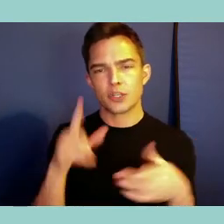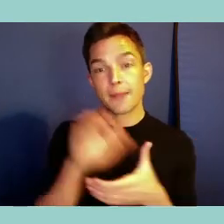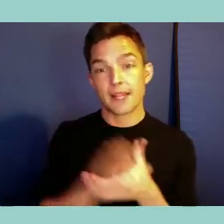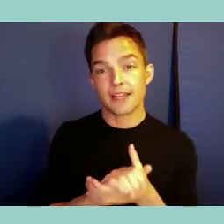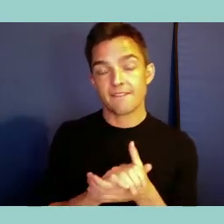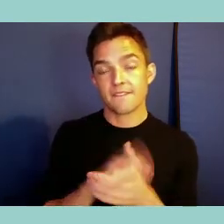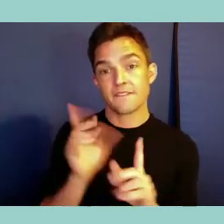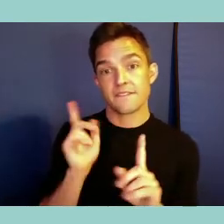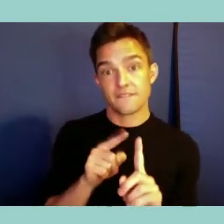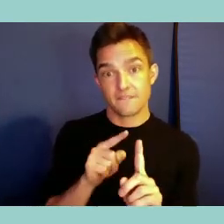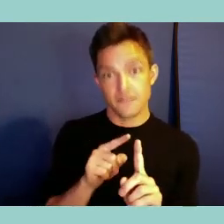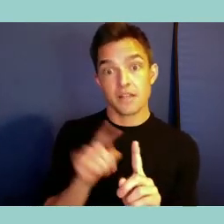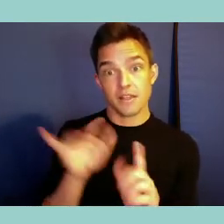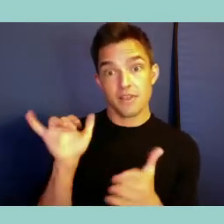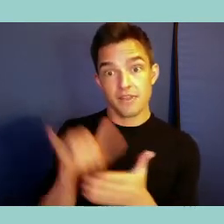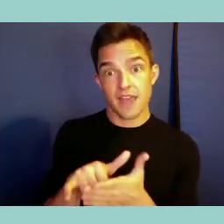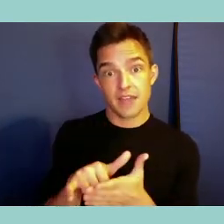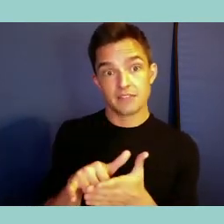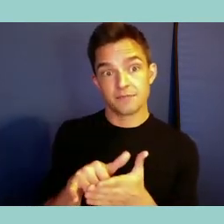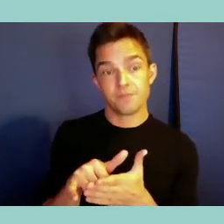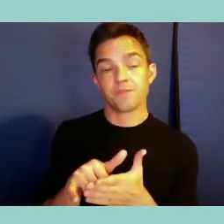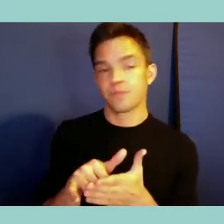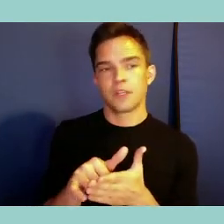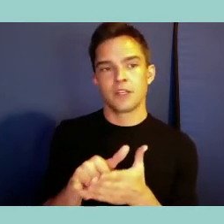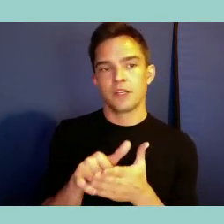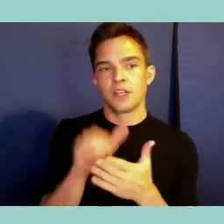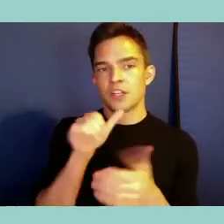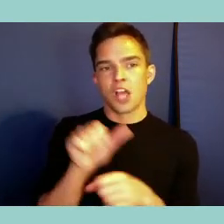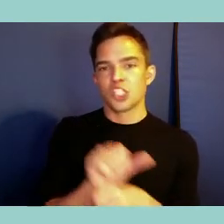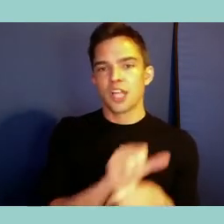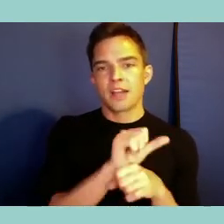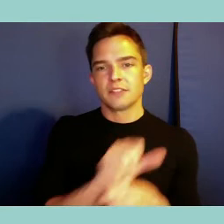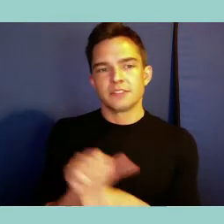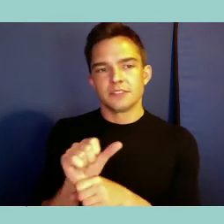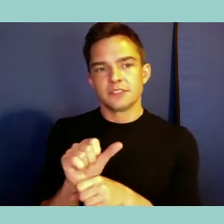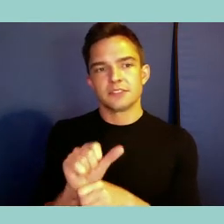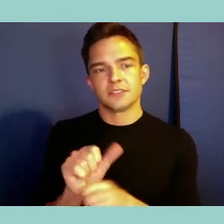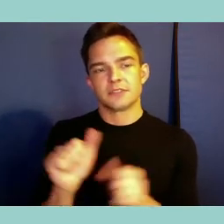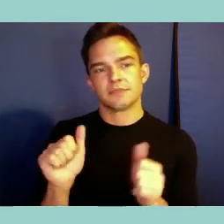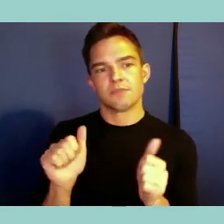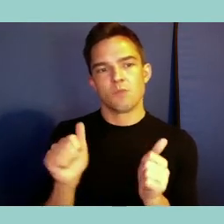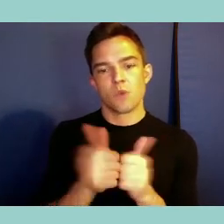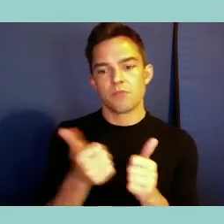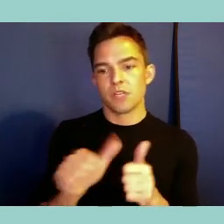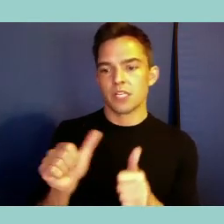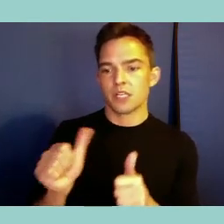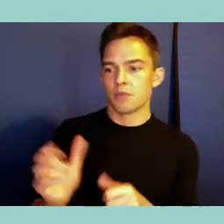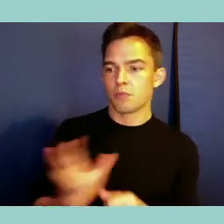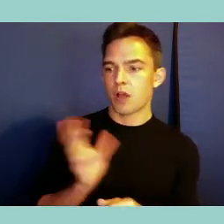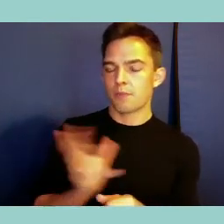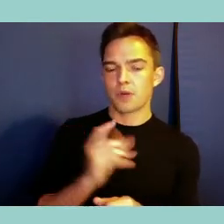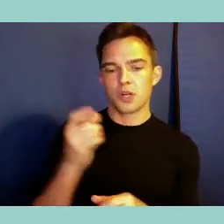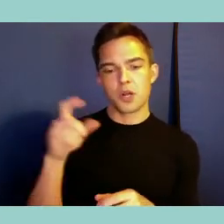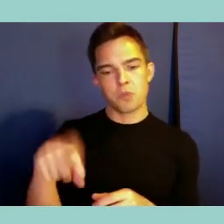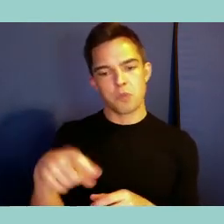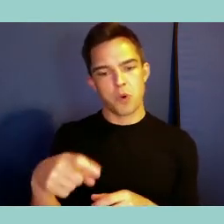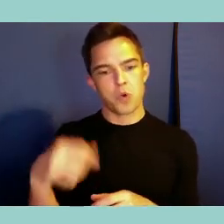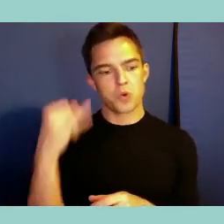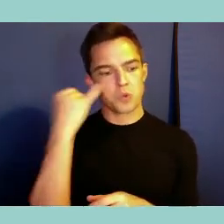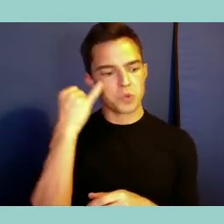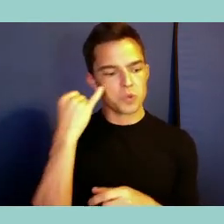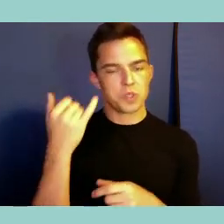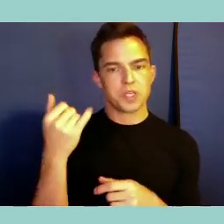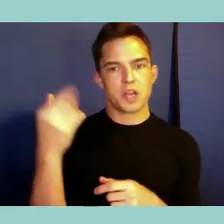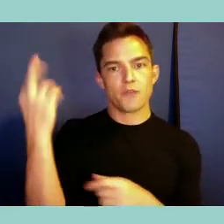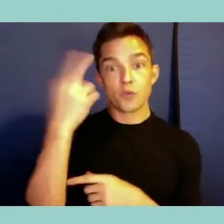belief that was unshackled by any kind of proper and proposed notion of